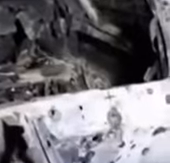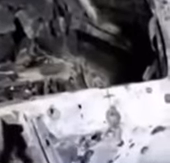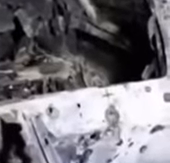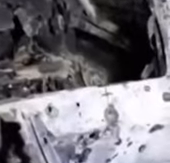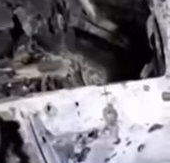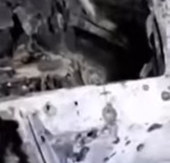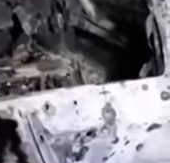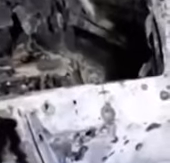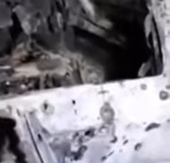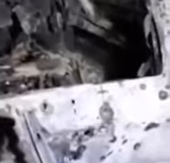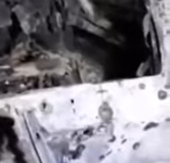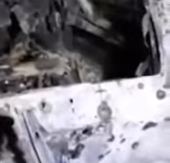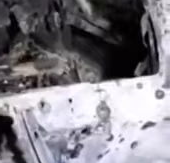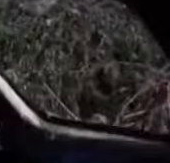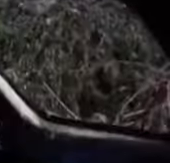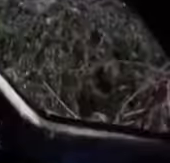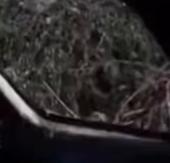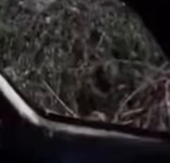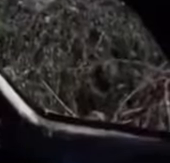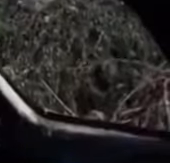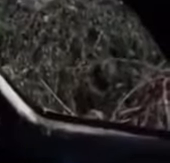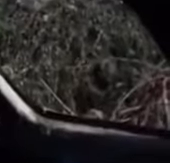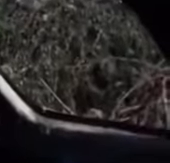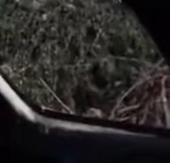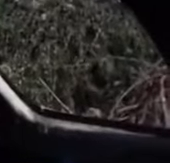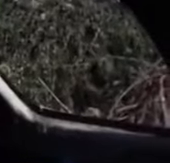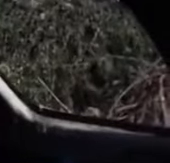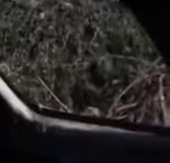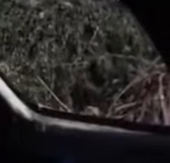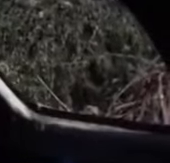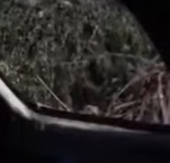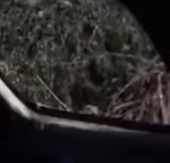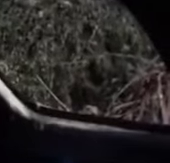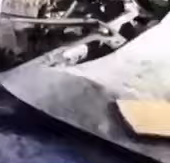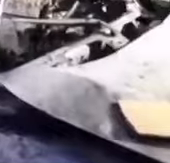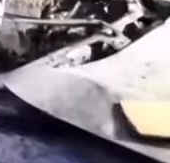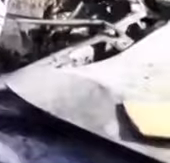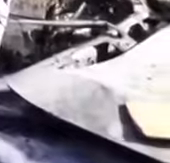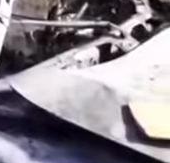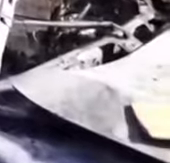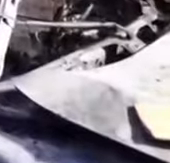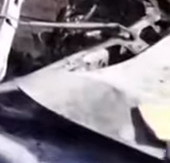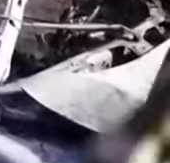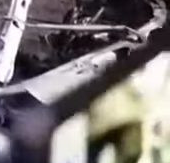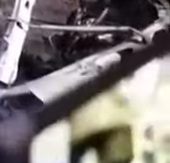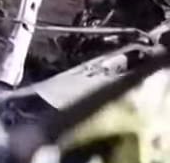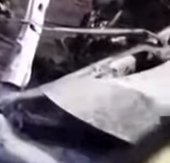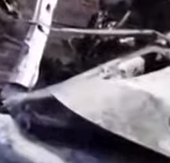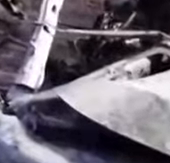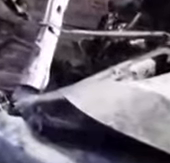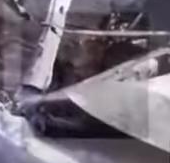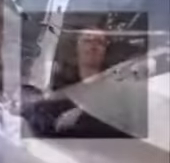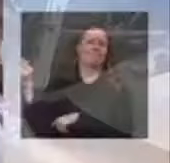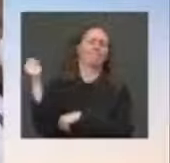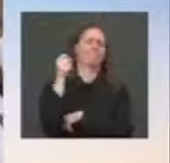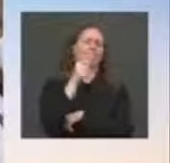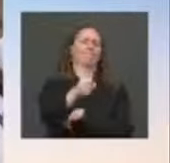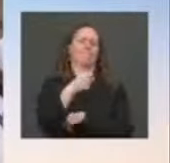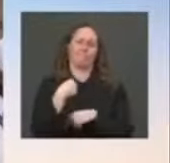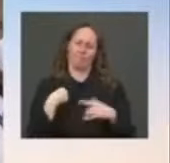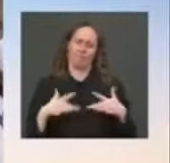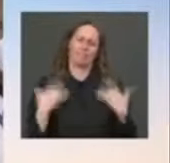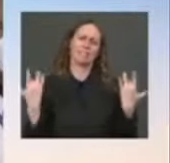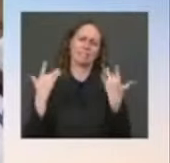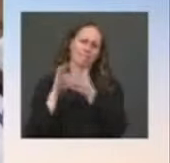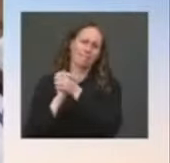and posed an imminent threat. When it was hit, those bombs went off and caused significant secondary explosions. How much